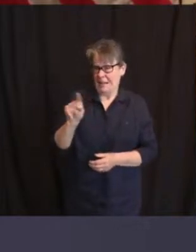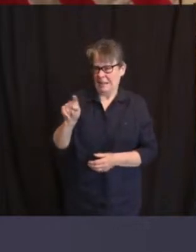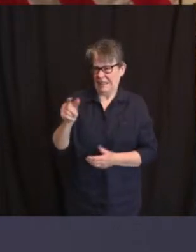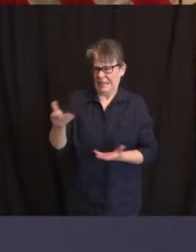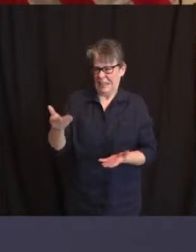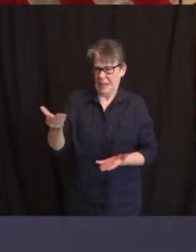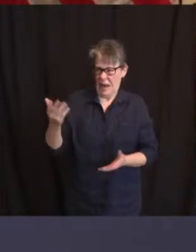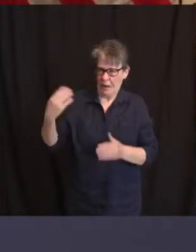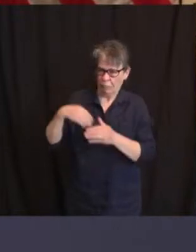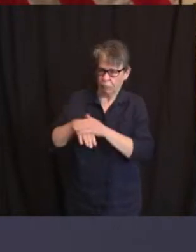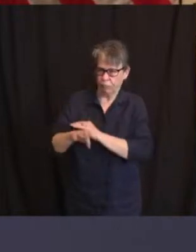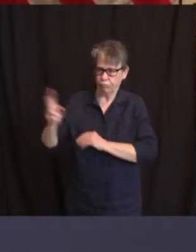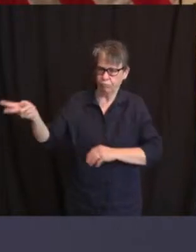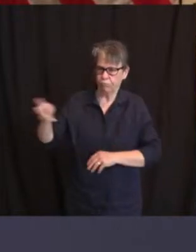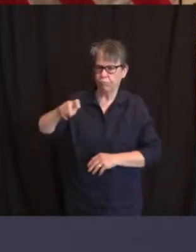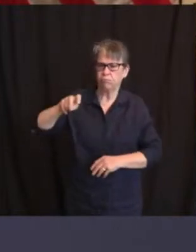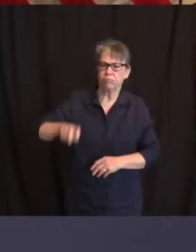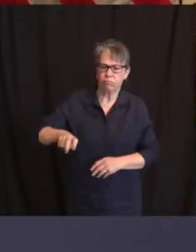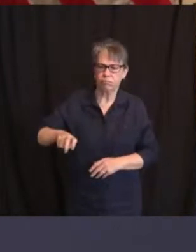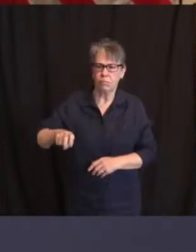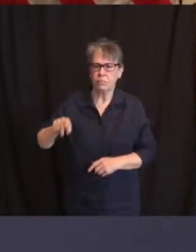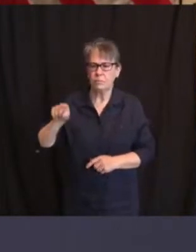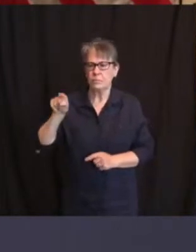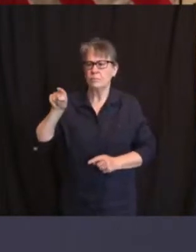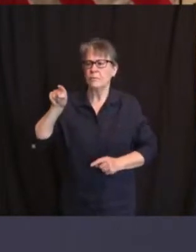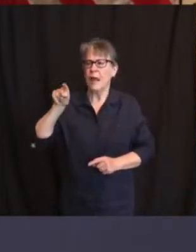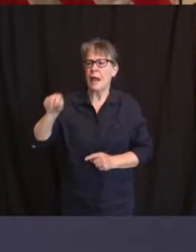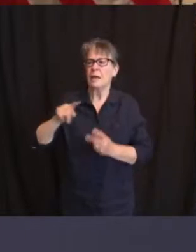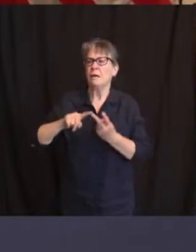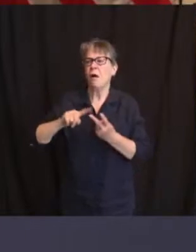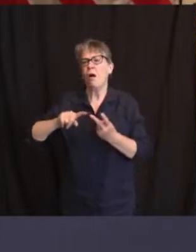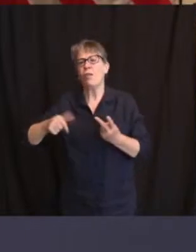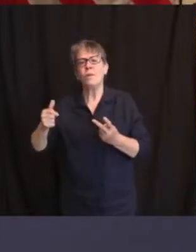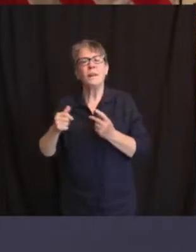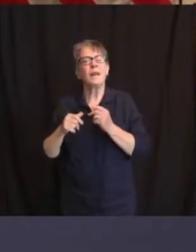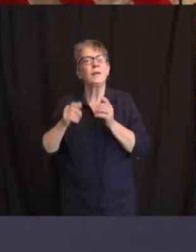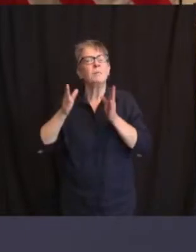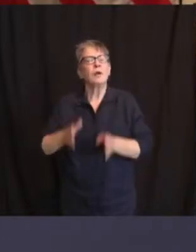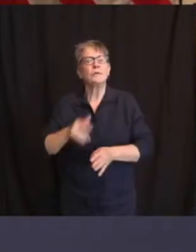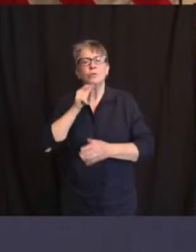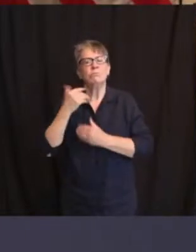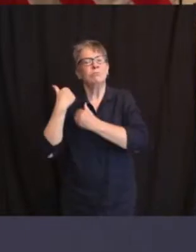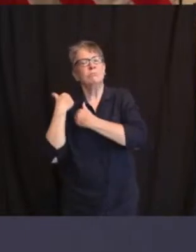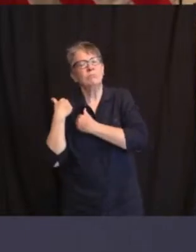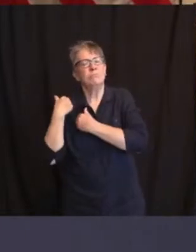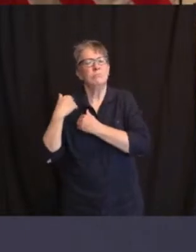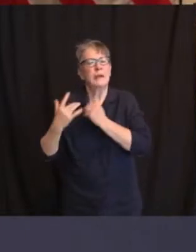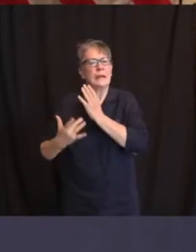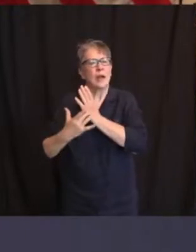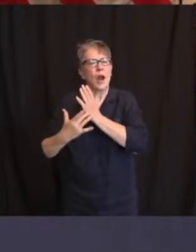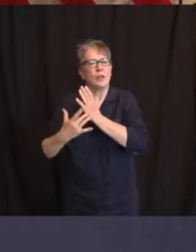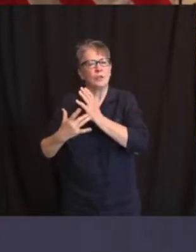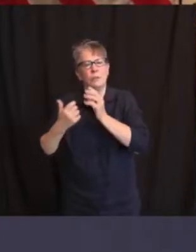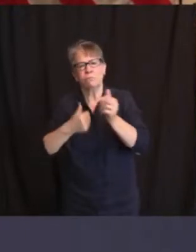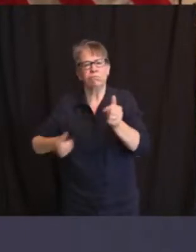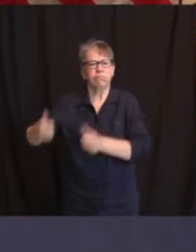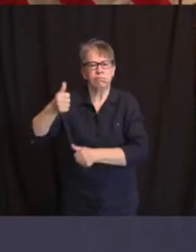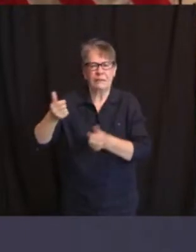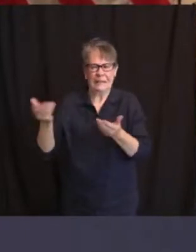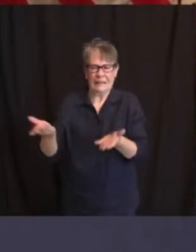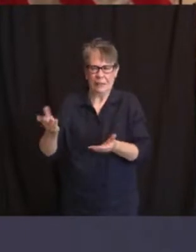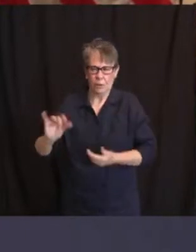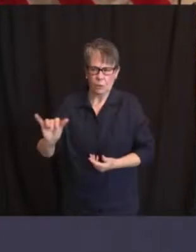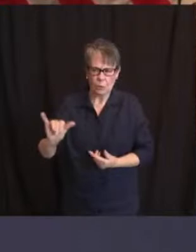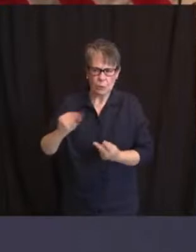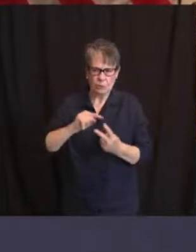Thank you. And Judy, thank you for your leadership, as always. With that, may I turn to Colonel Pat Callahan for